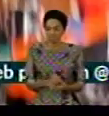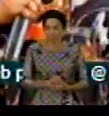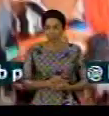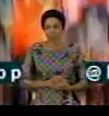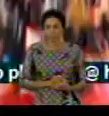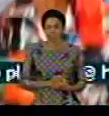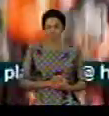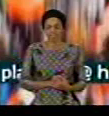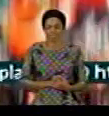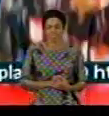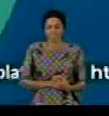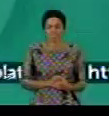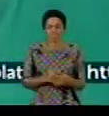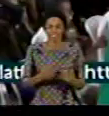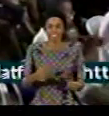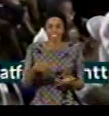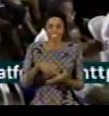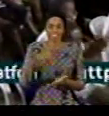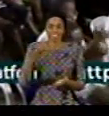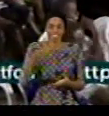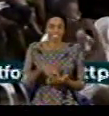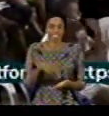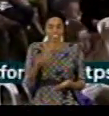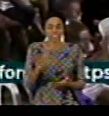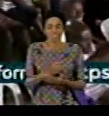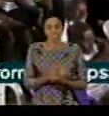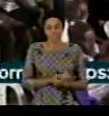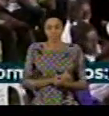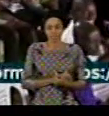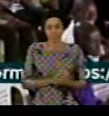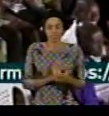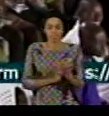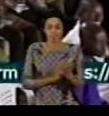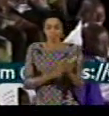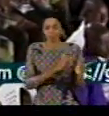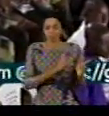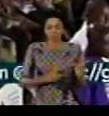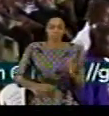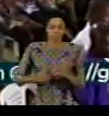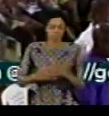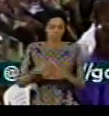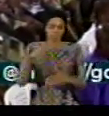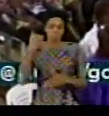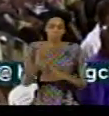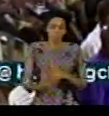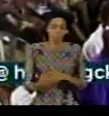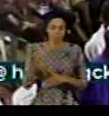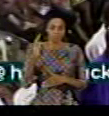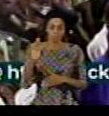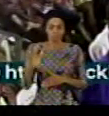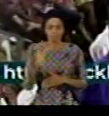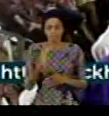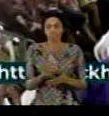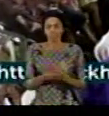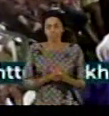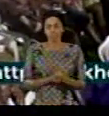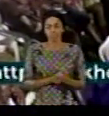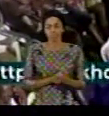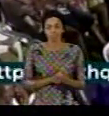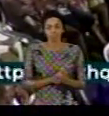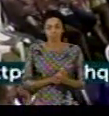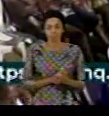praise the Lord moderating overseer let's just fireplace can you give us a little song